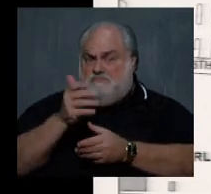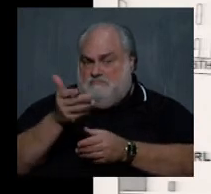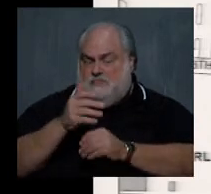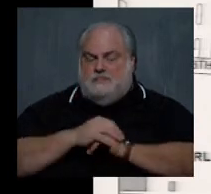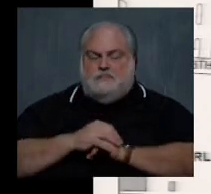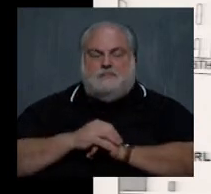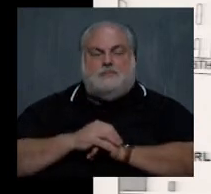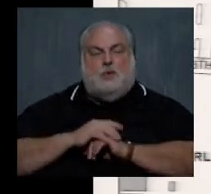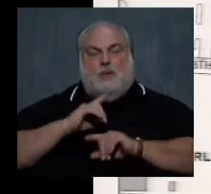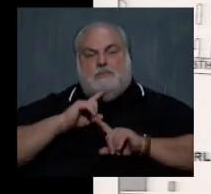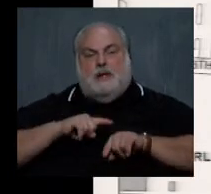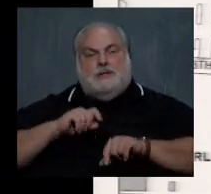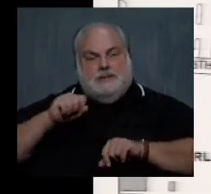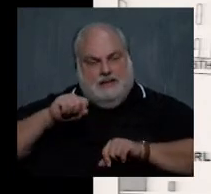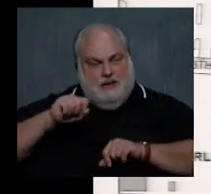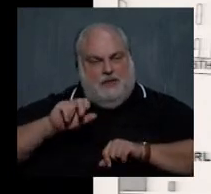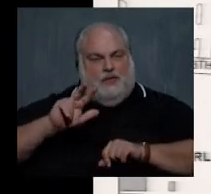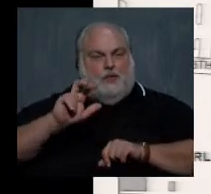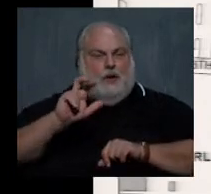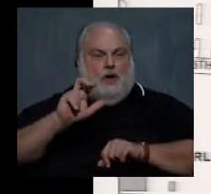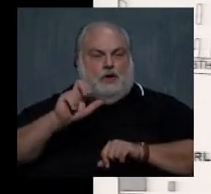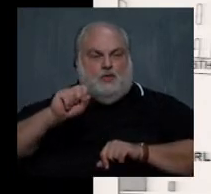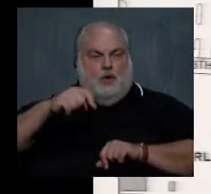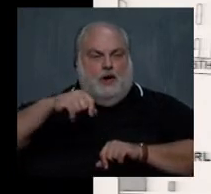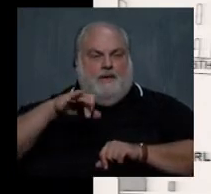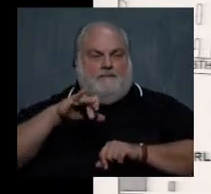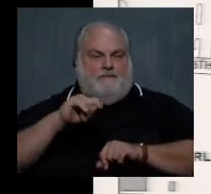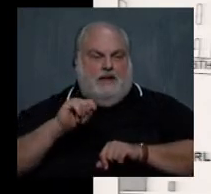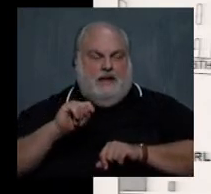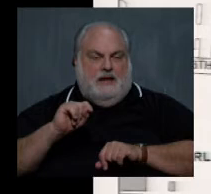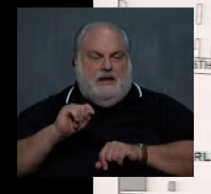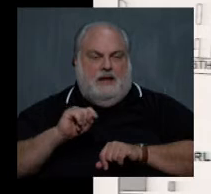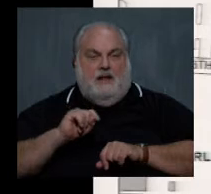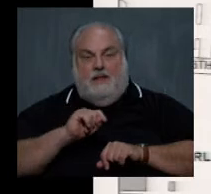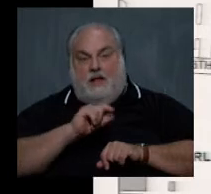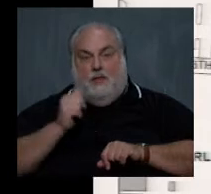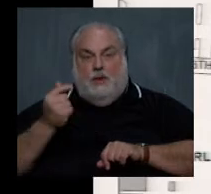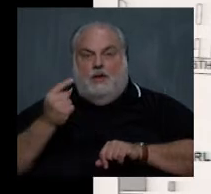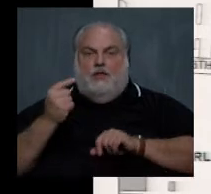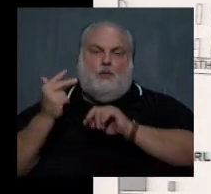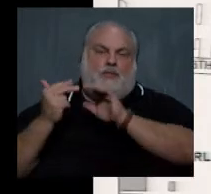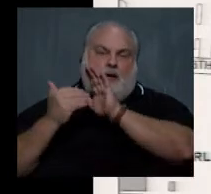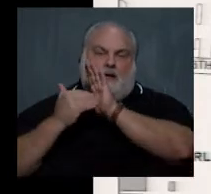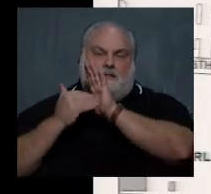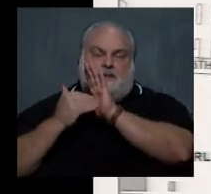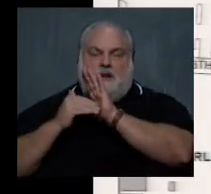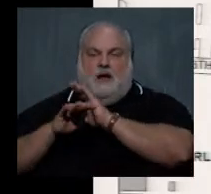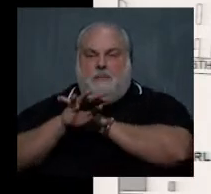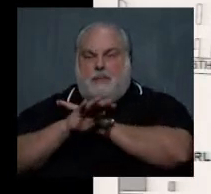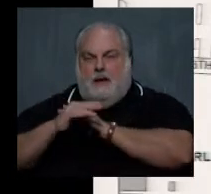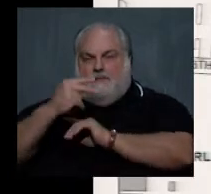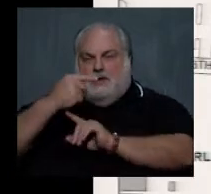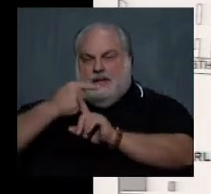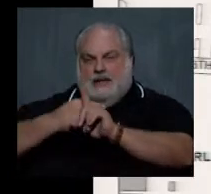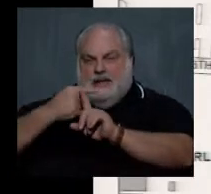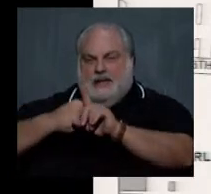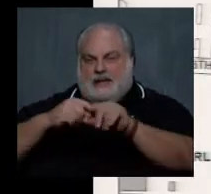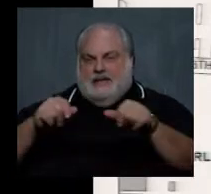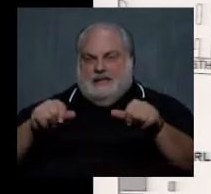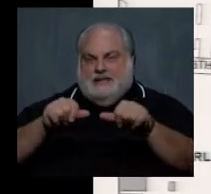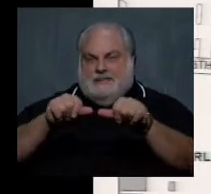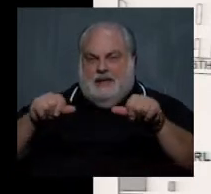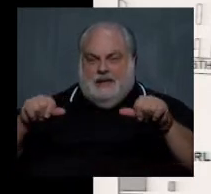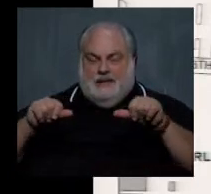Yeah, it was 300 square feet for that one building, 3,000 square feet approximate lease space.